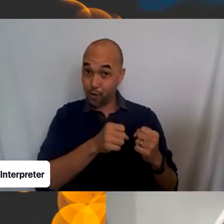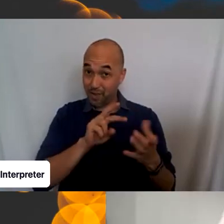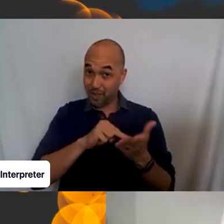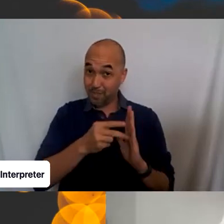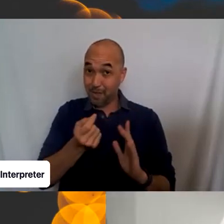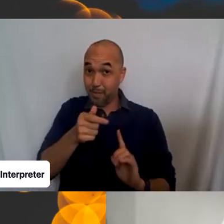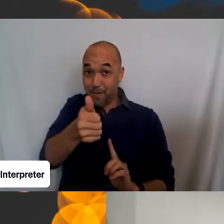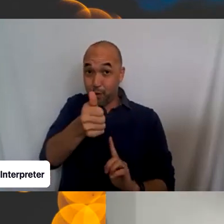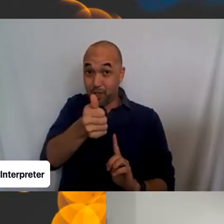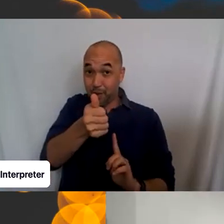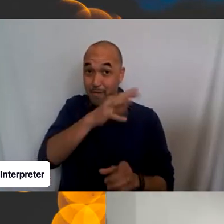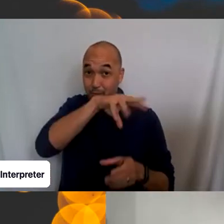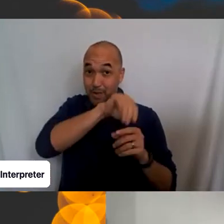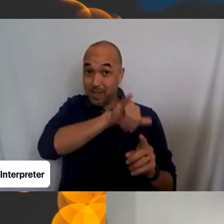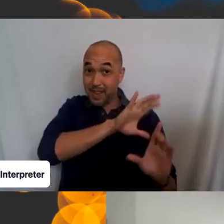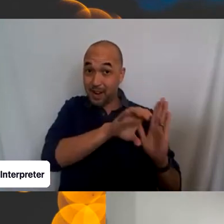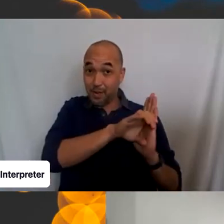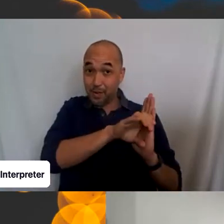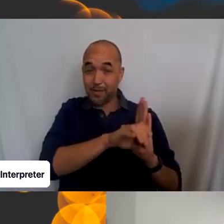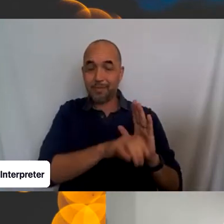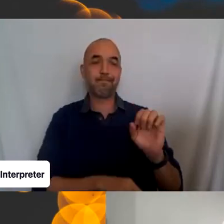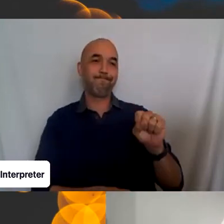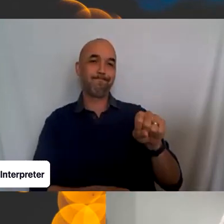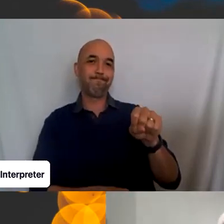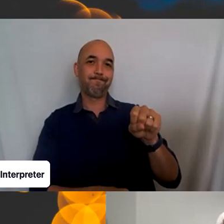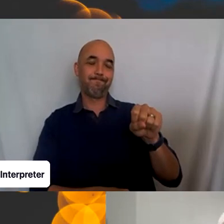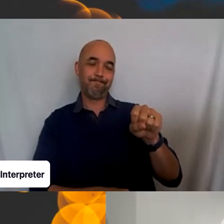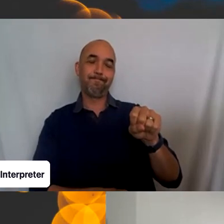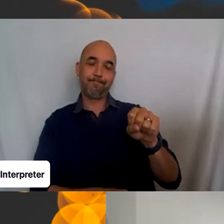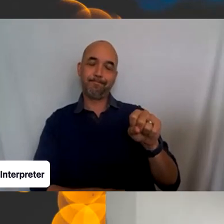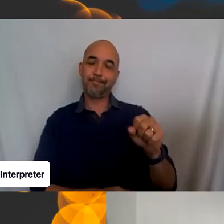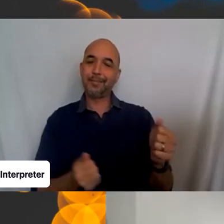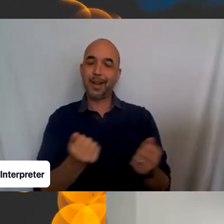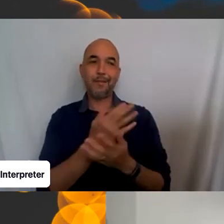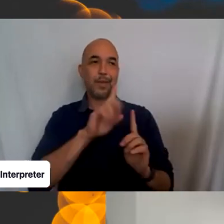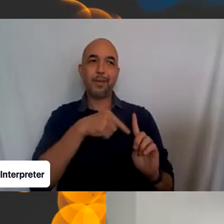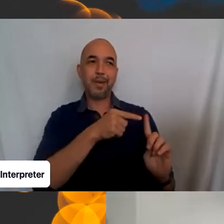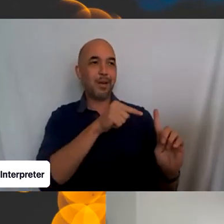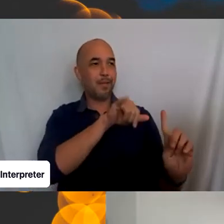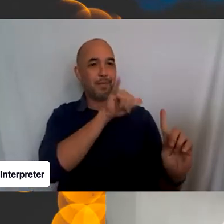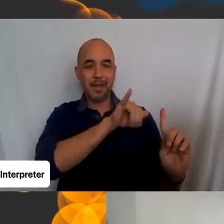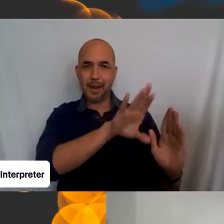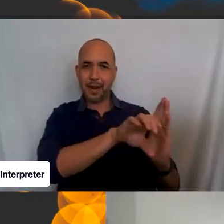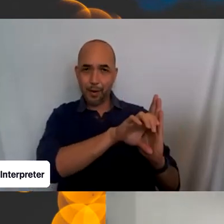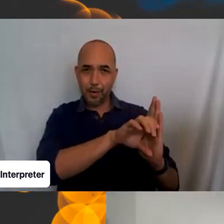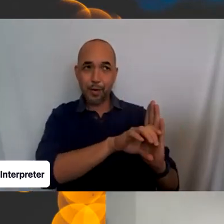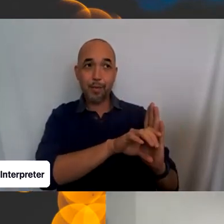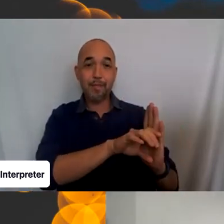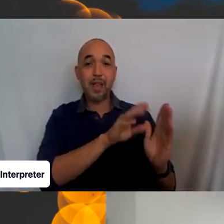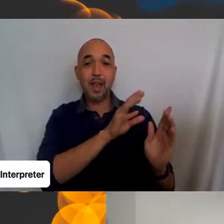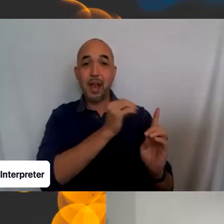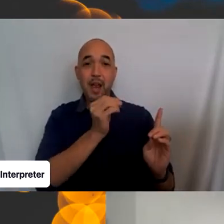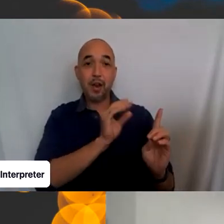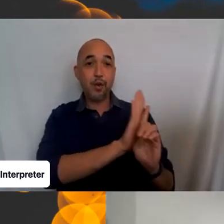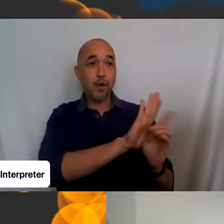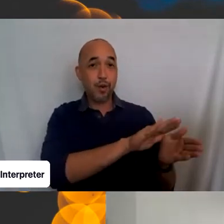that? I definitely think I did. I mean, everything about her character and even her death in the book